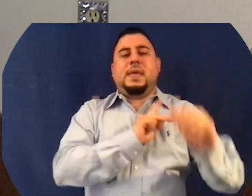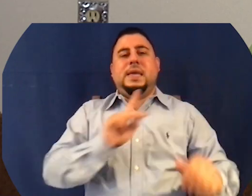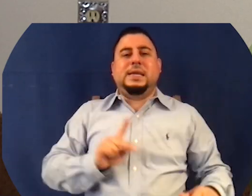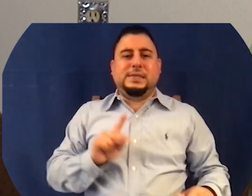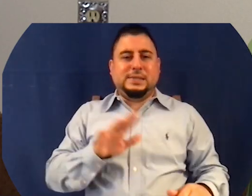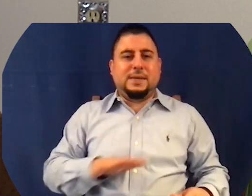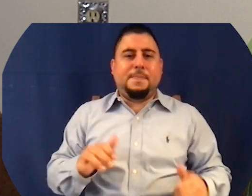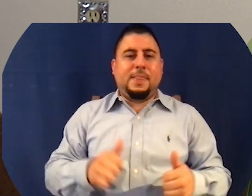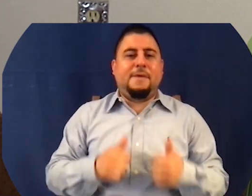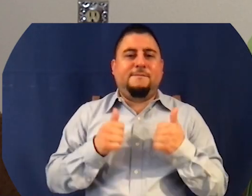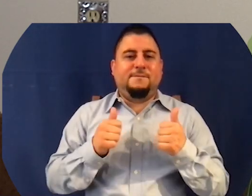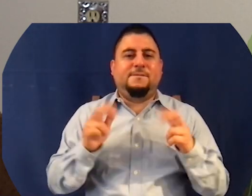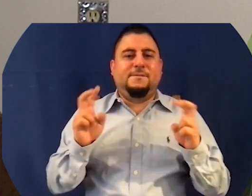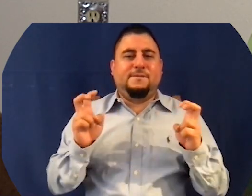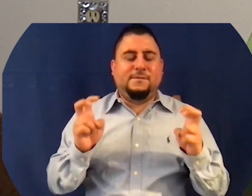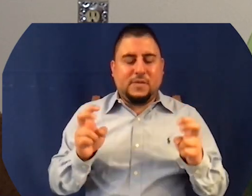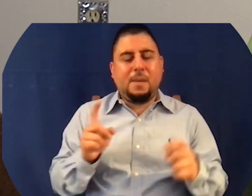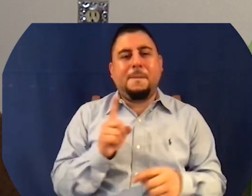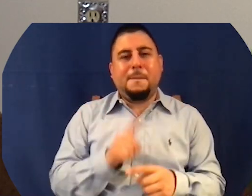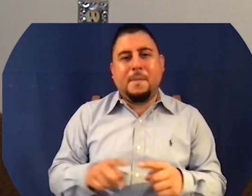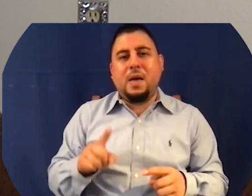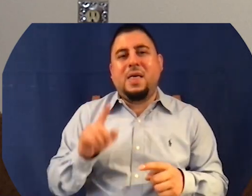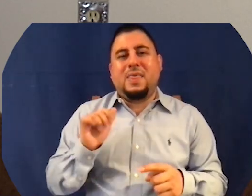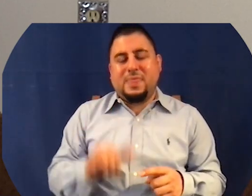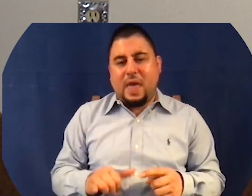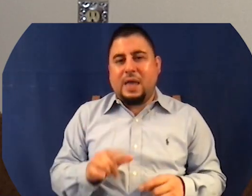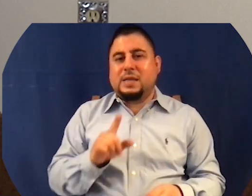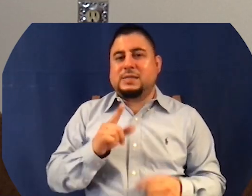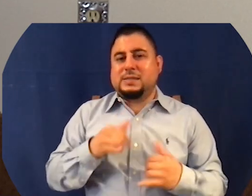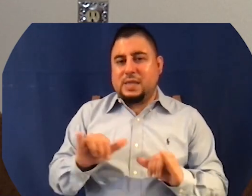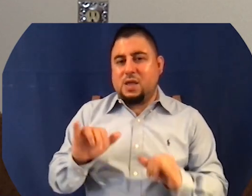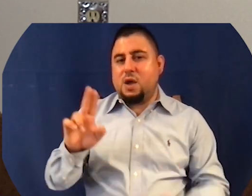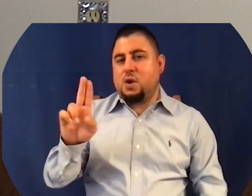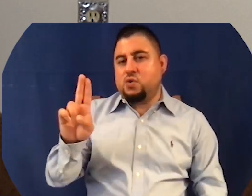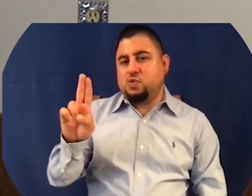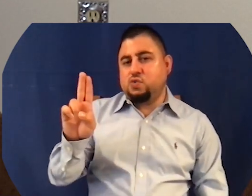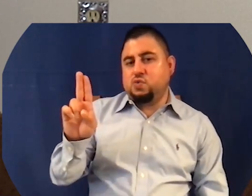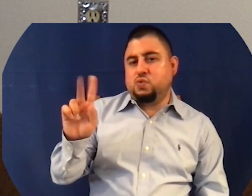But the kingdom living remains a utopia